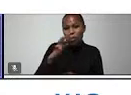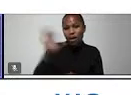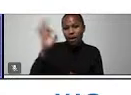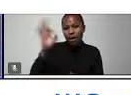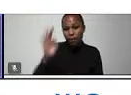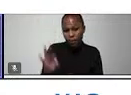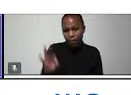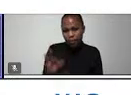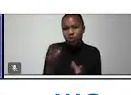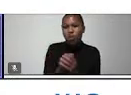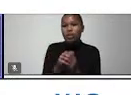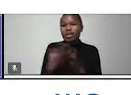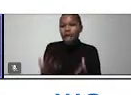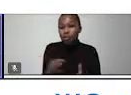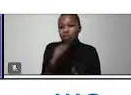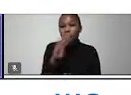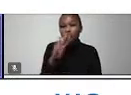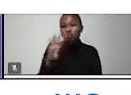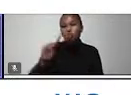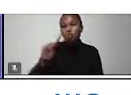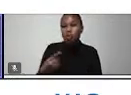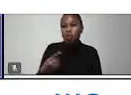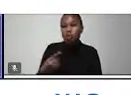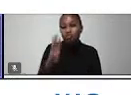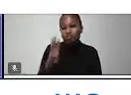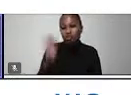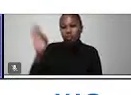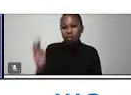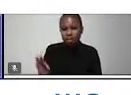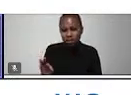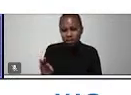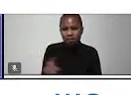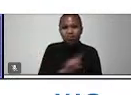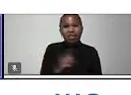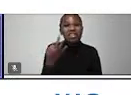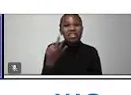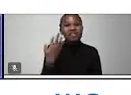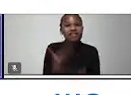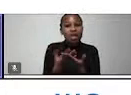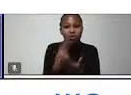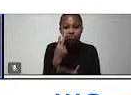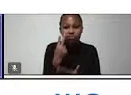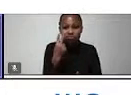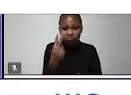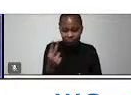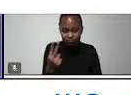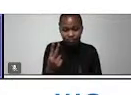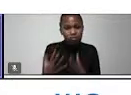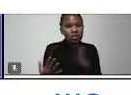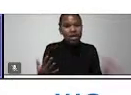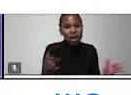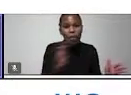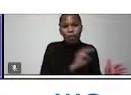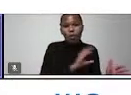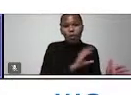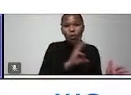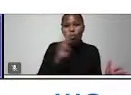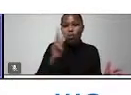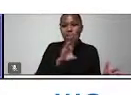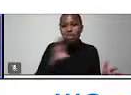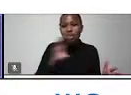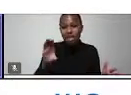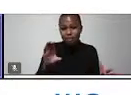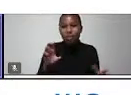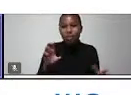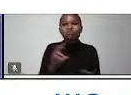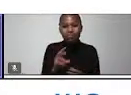is 4.4%. But of importance is that if you look into the left, that is now the Western Cape versus